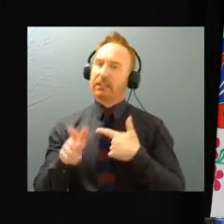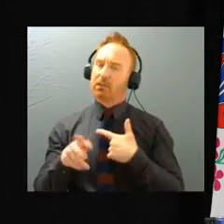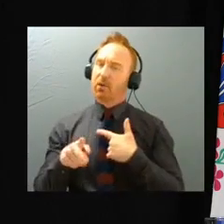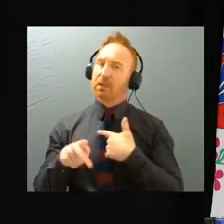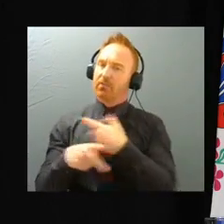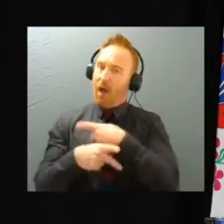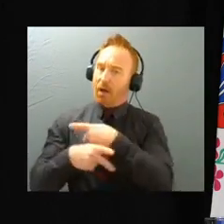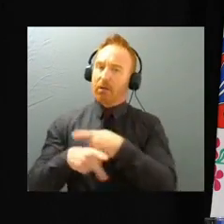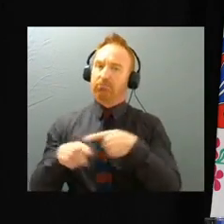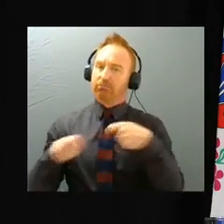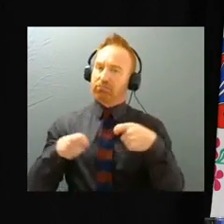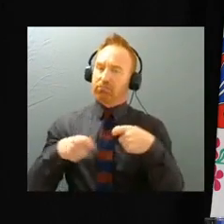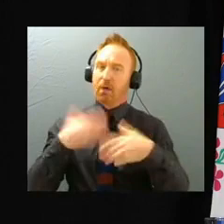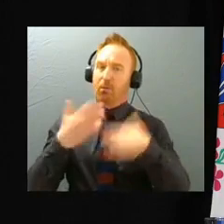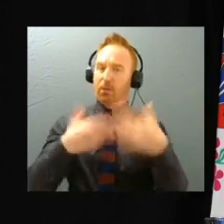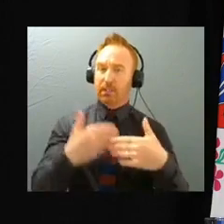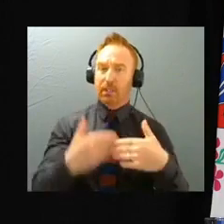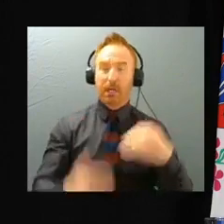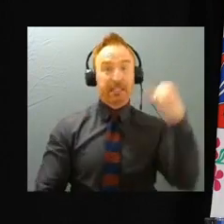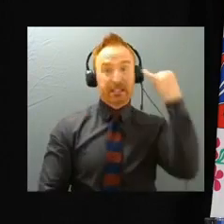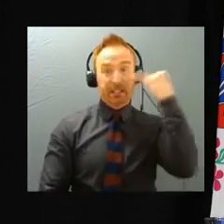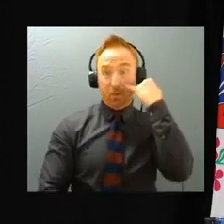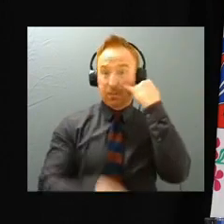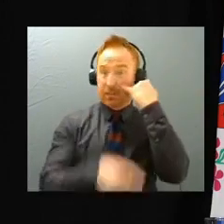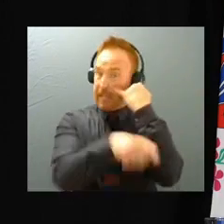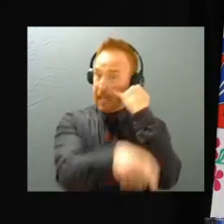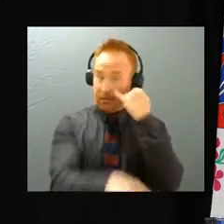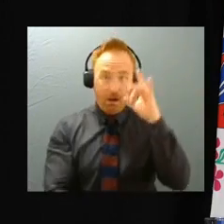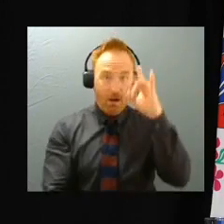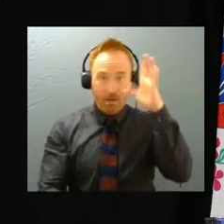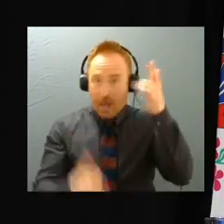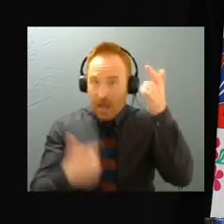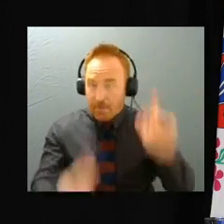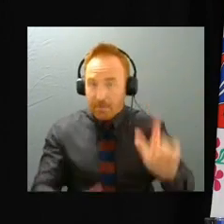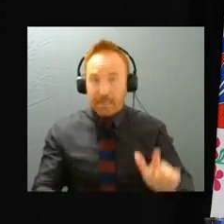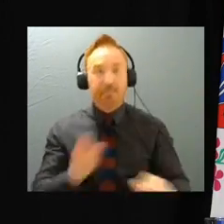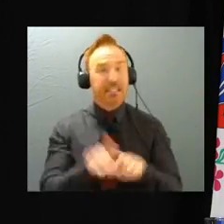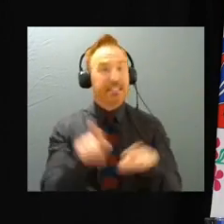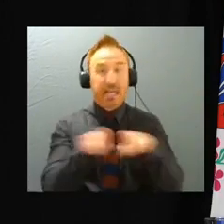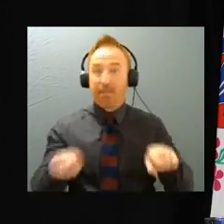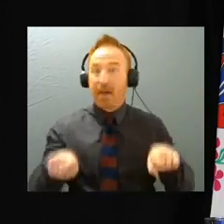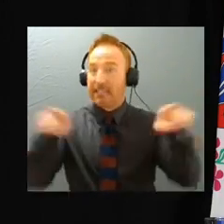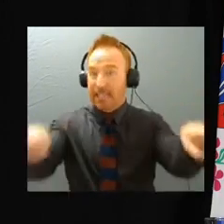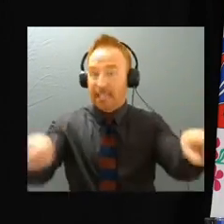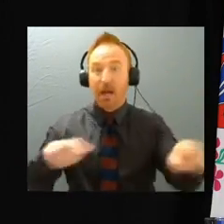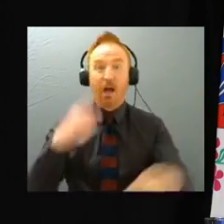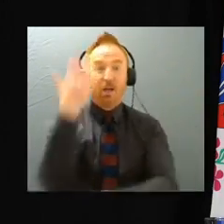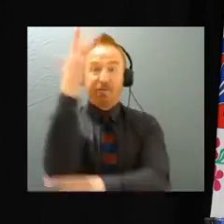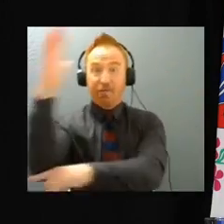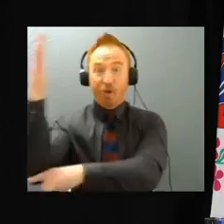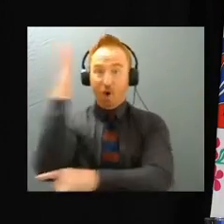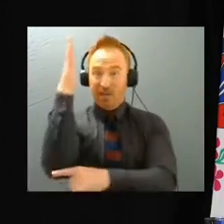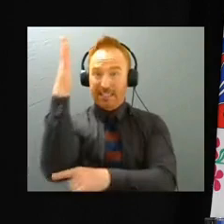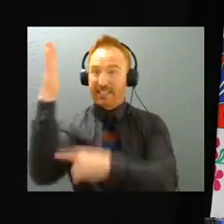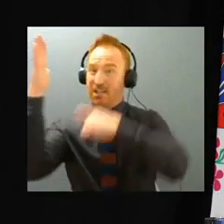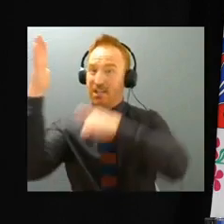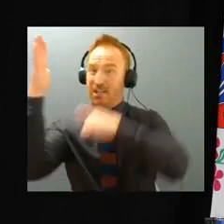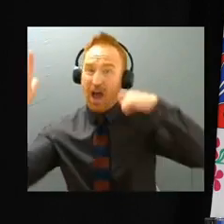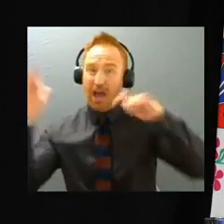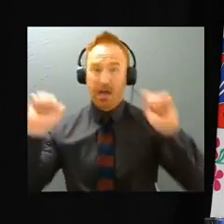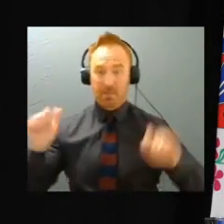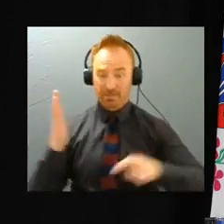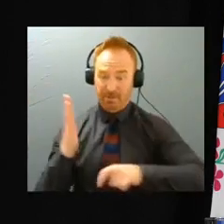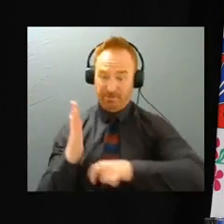setting could be like a spark in a dry forest on a hot Yukon summer's day, a wildfire which could take a